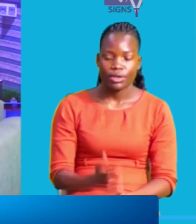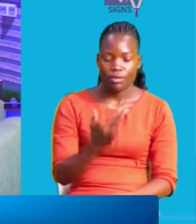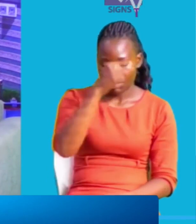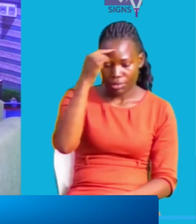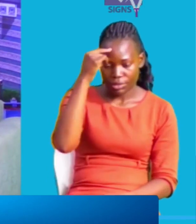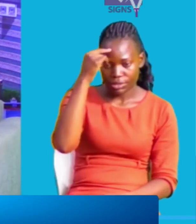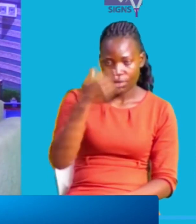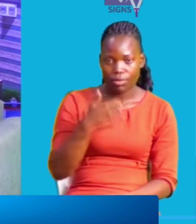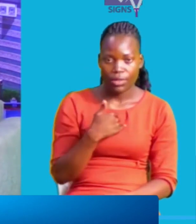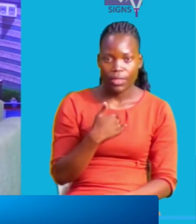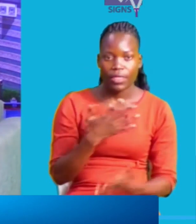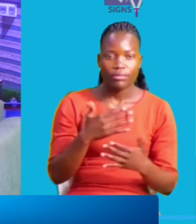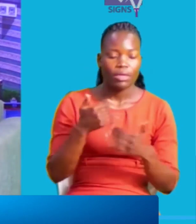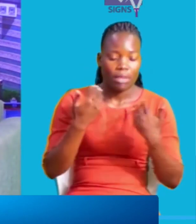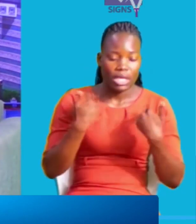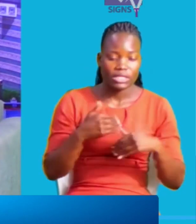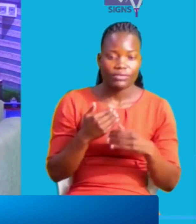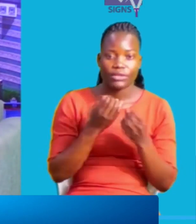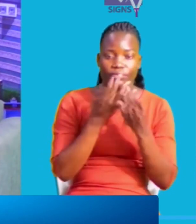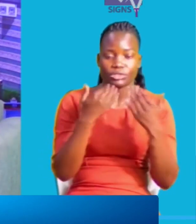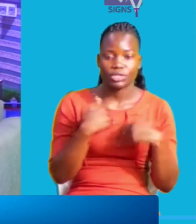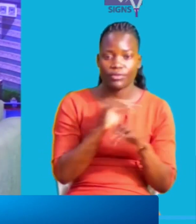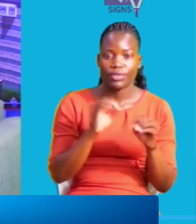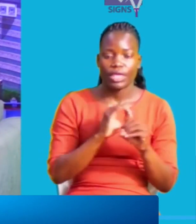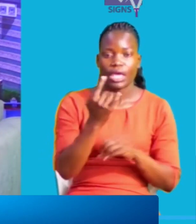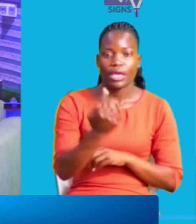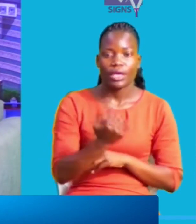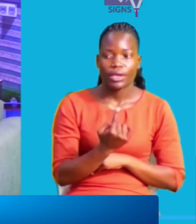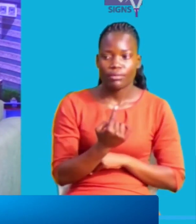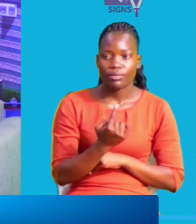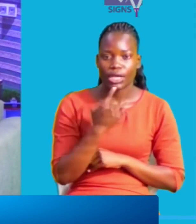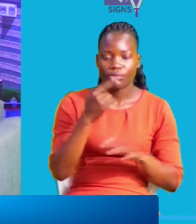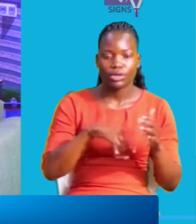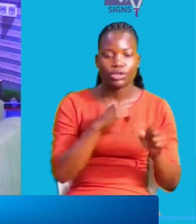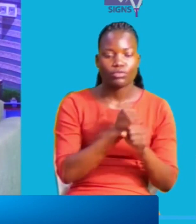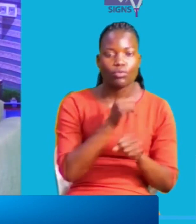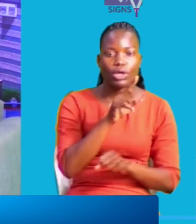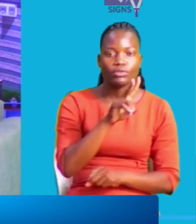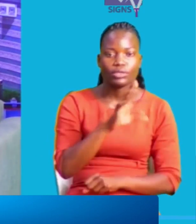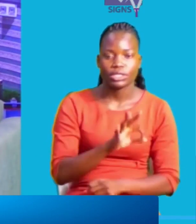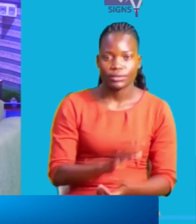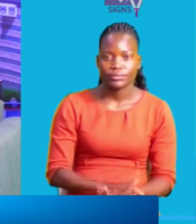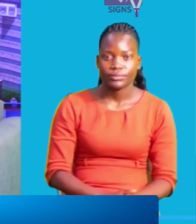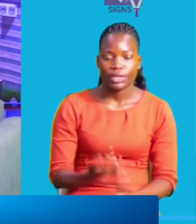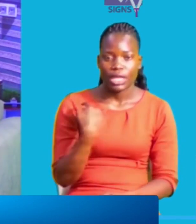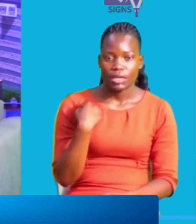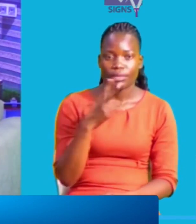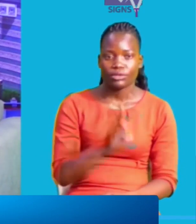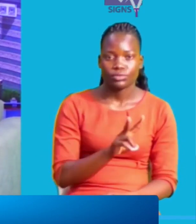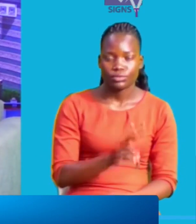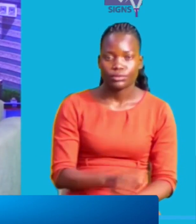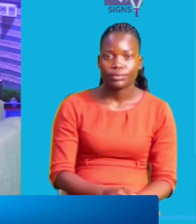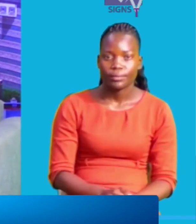of the things hata sikuwa na habari. Huwa nikikuja hapa wananiandika ile film unafanya hii. That's number one. Yeah. Number